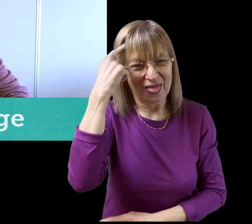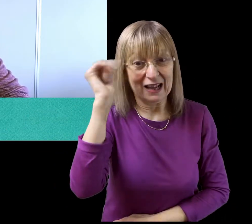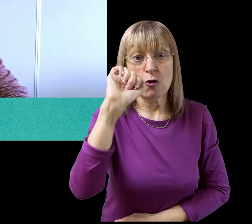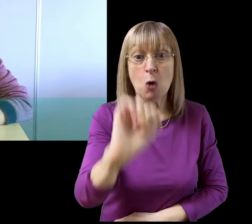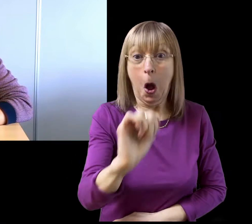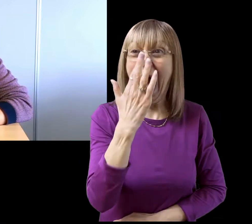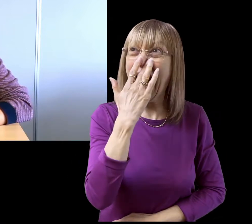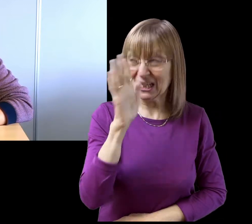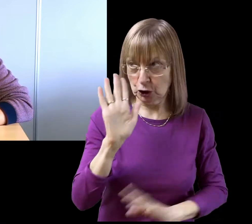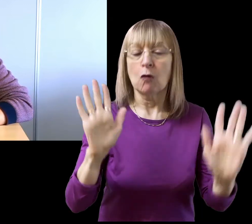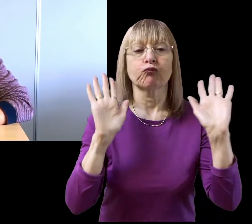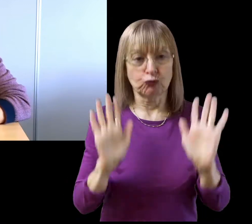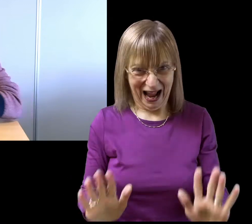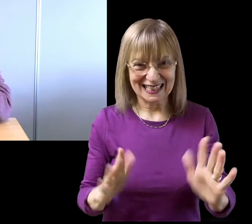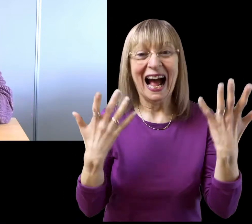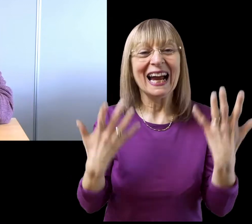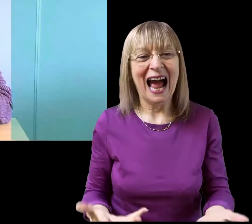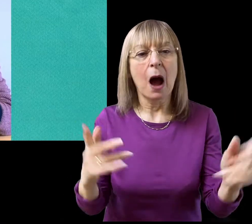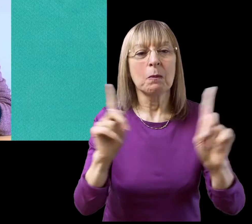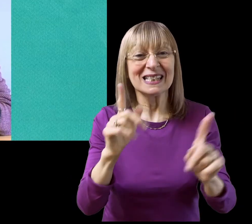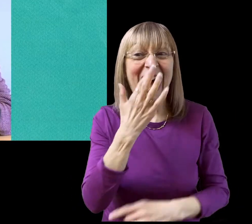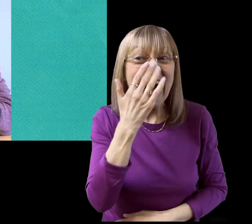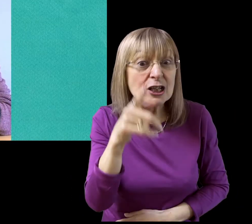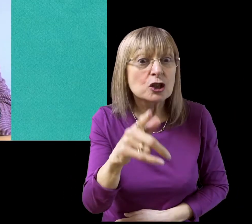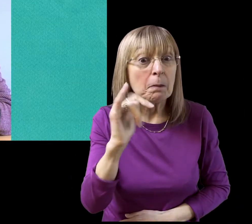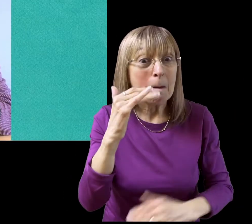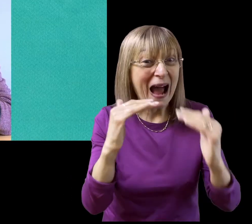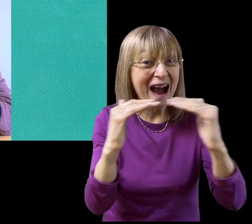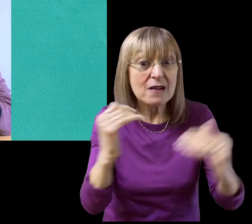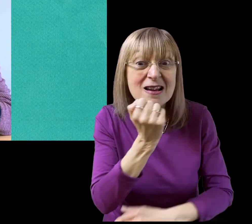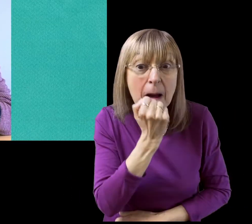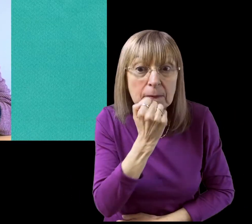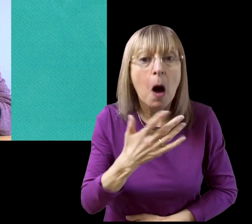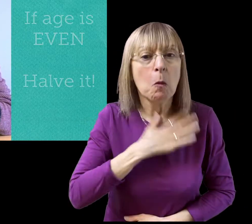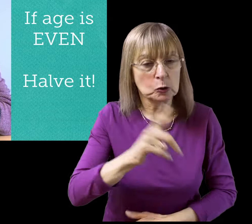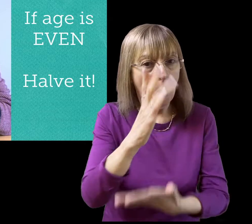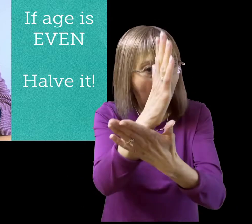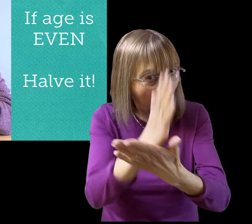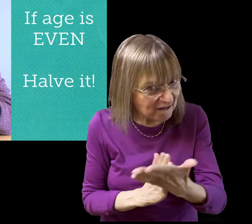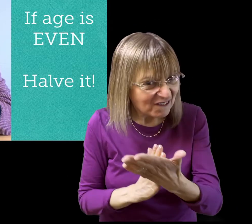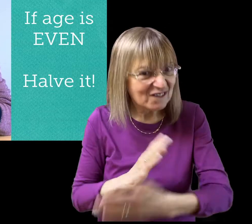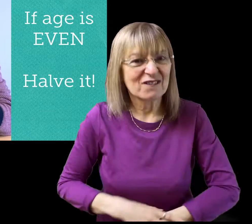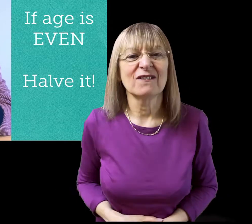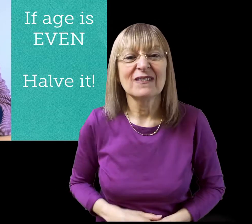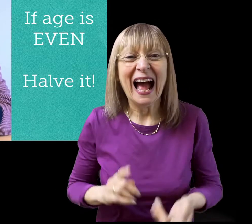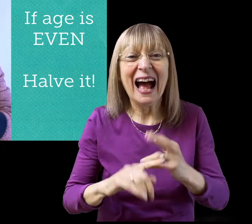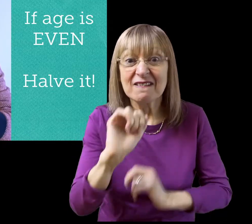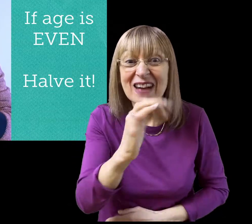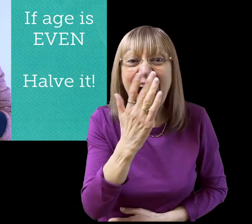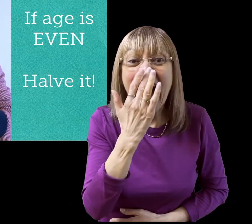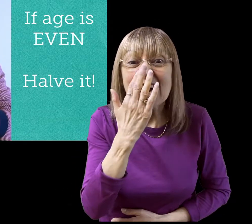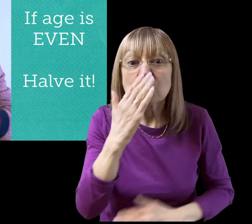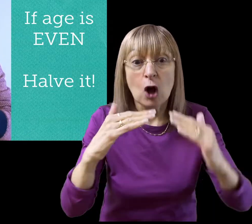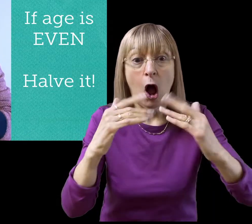age, and I want you to do the following. If your age is an even number, I want you to halve it. If